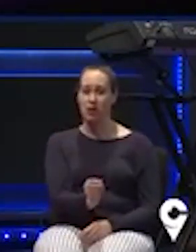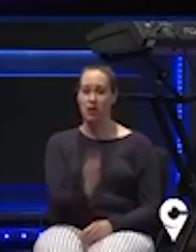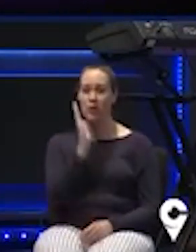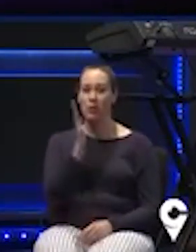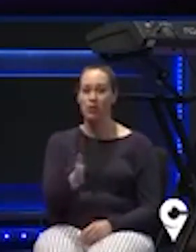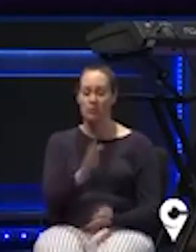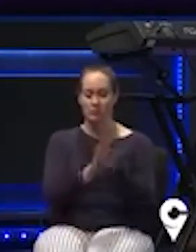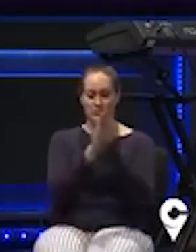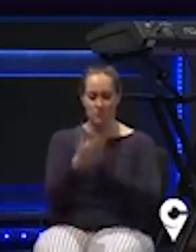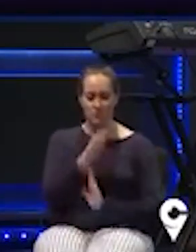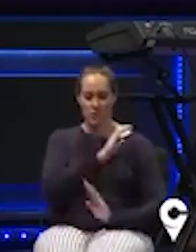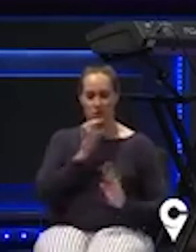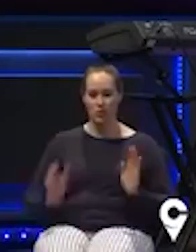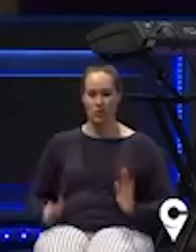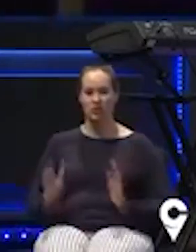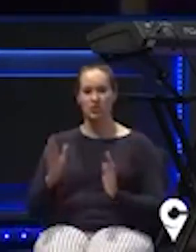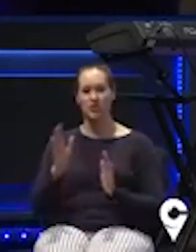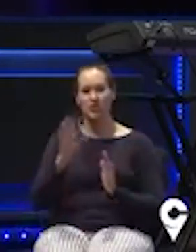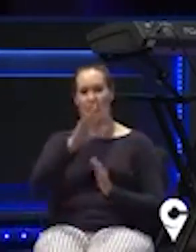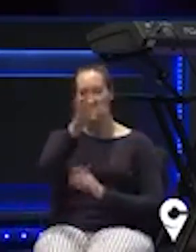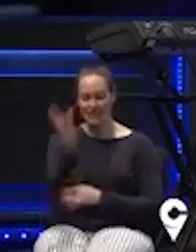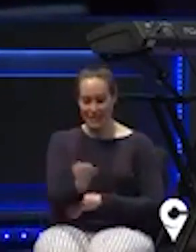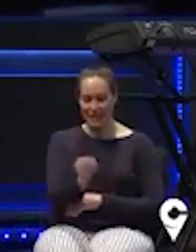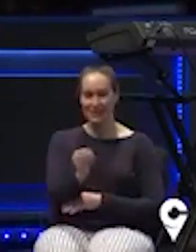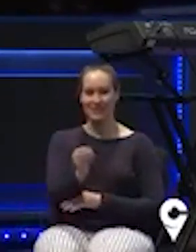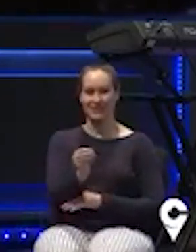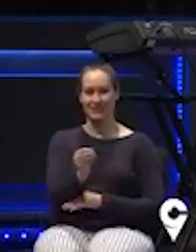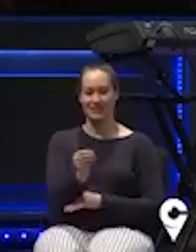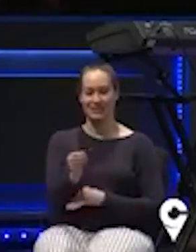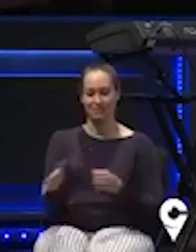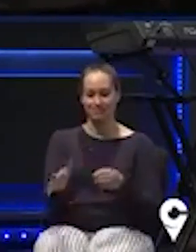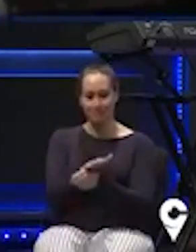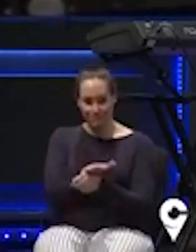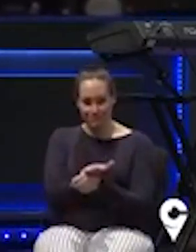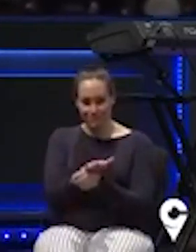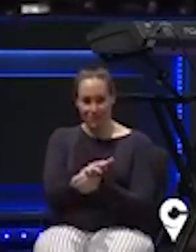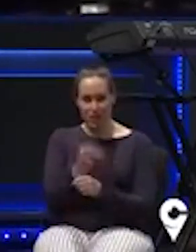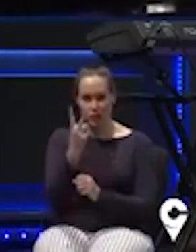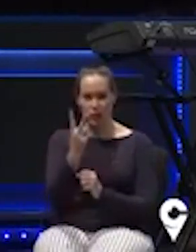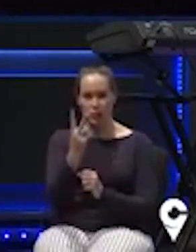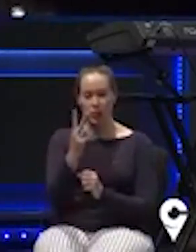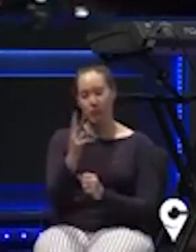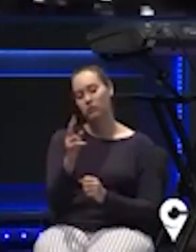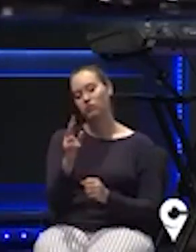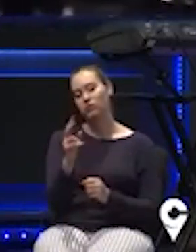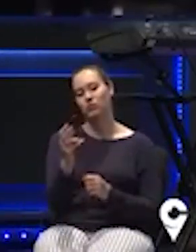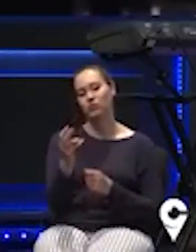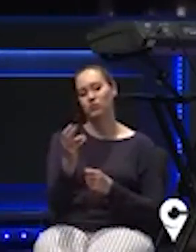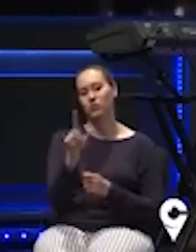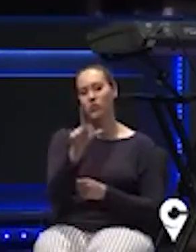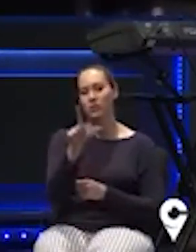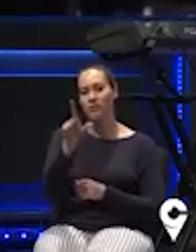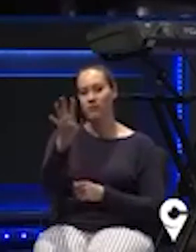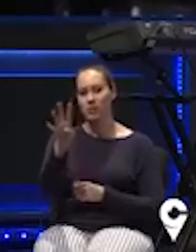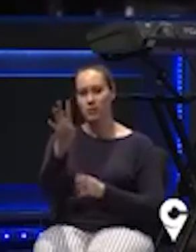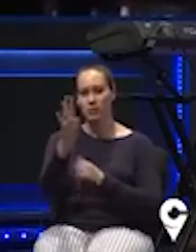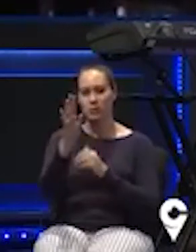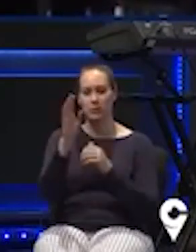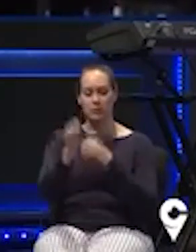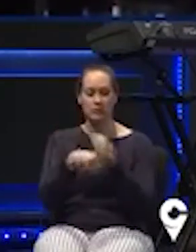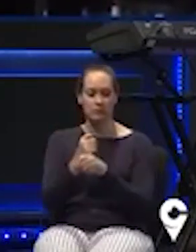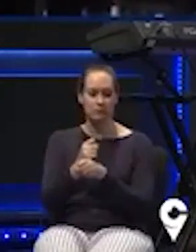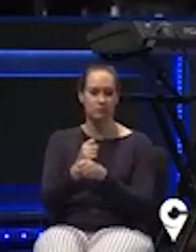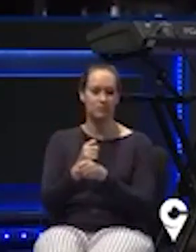There is revival in Latin America. If you pray for a revival in America, understand you may be praying for